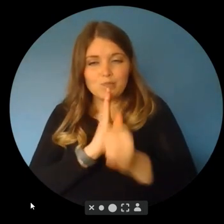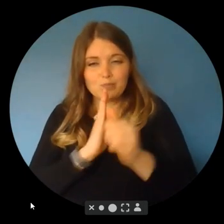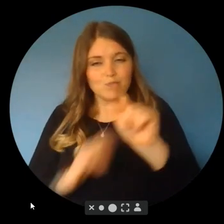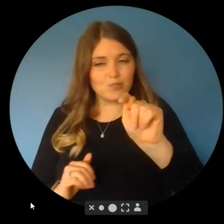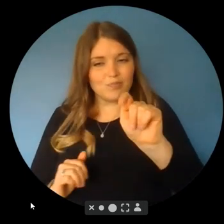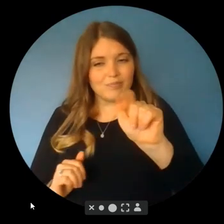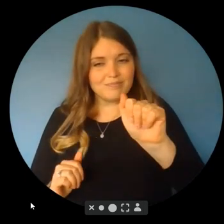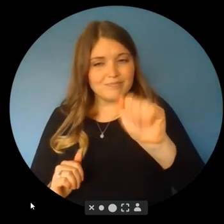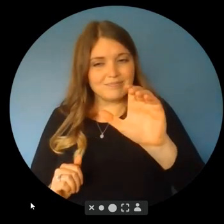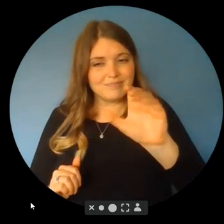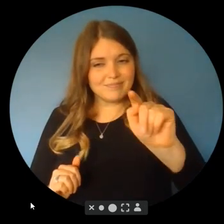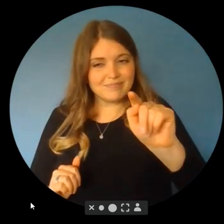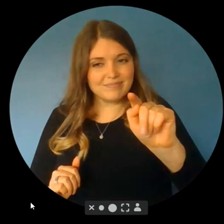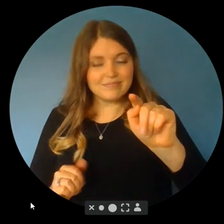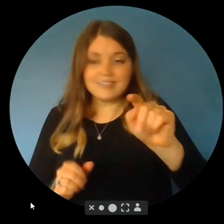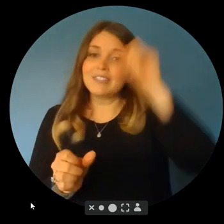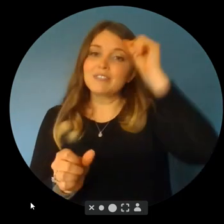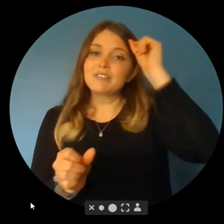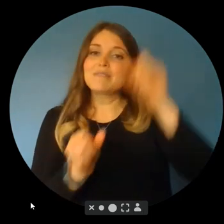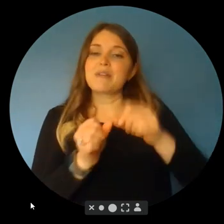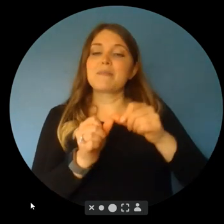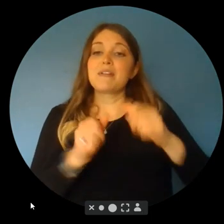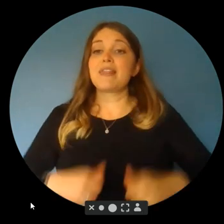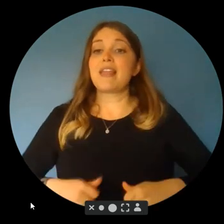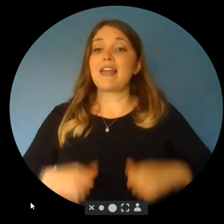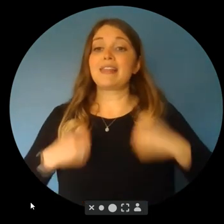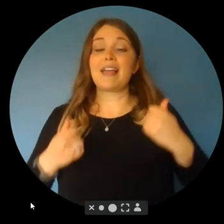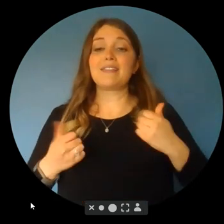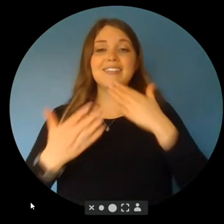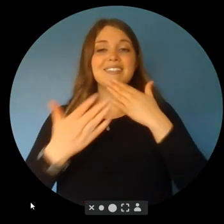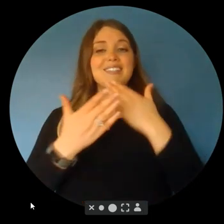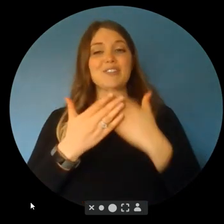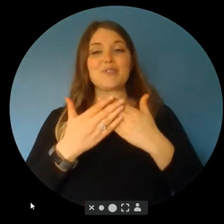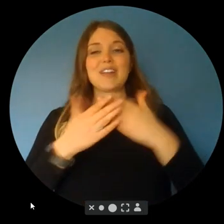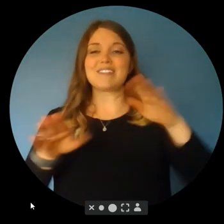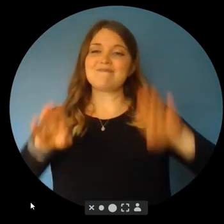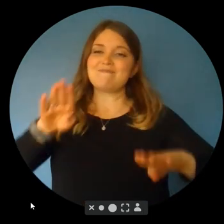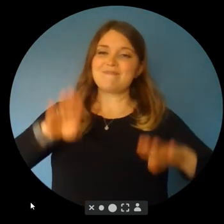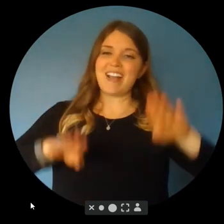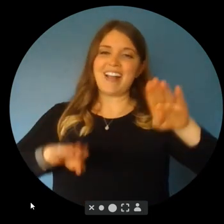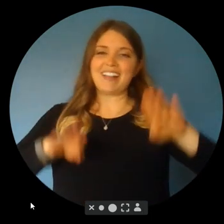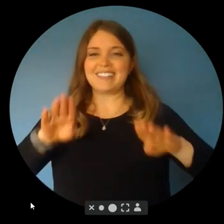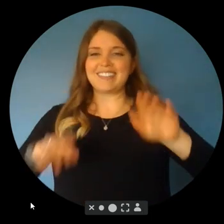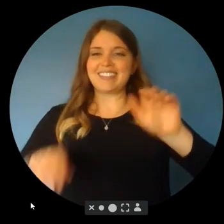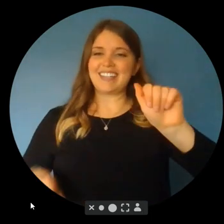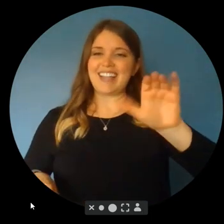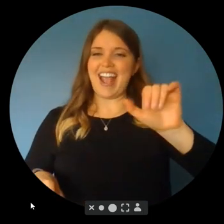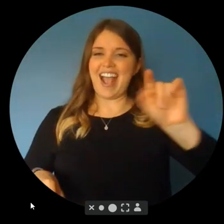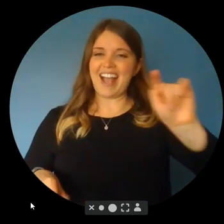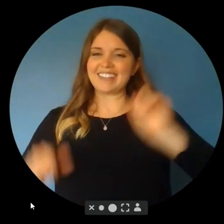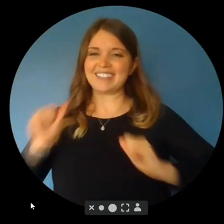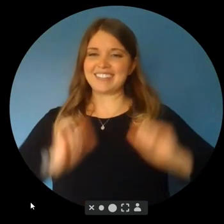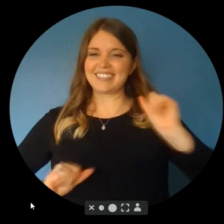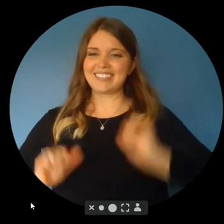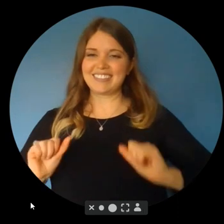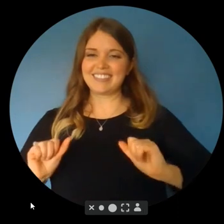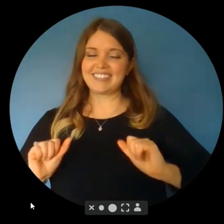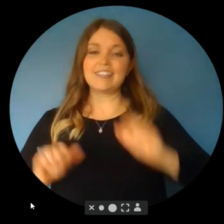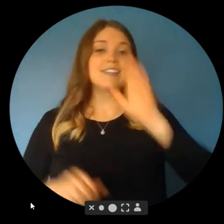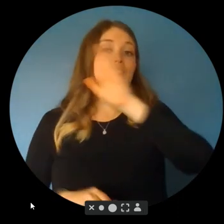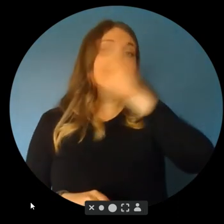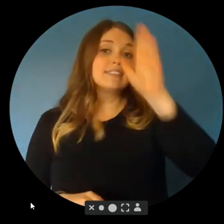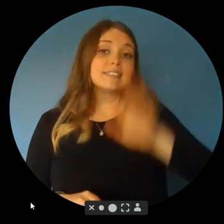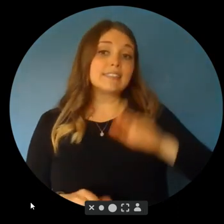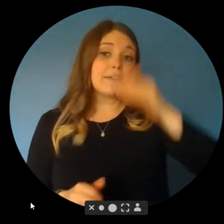remember that life's a great balancing act. Just never forget to